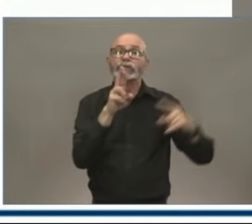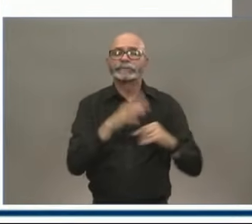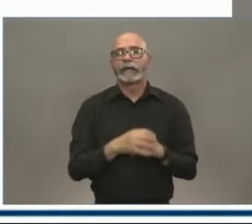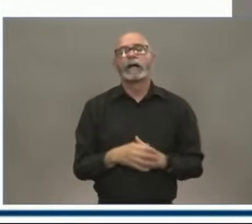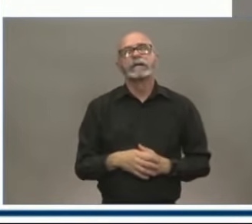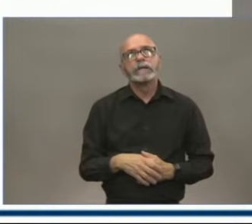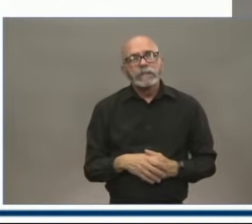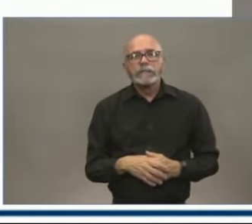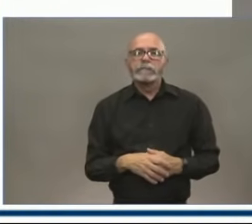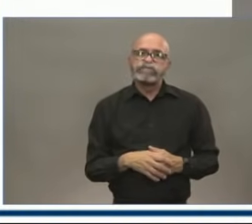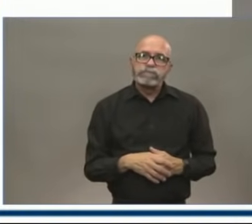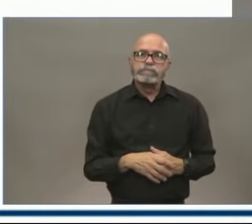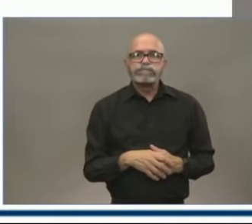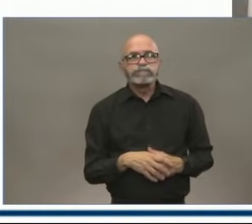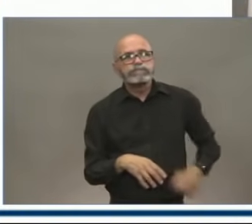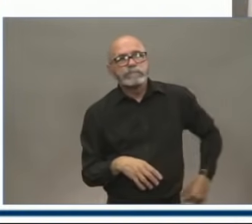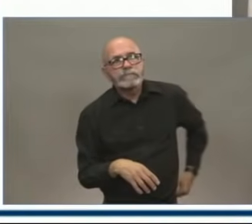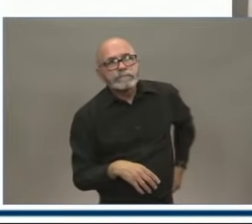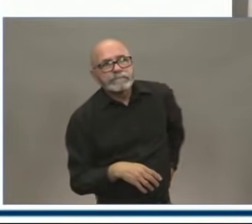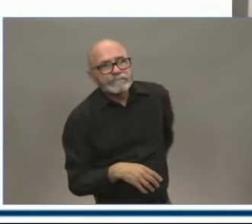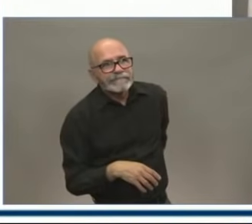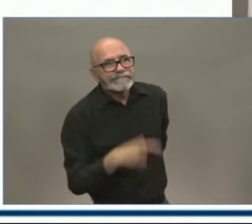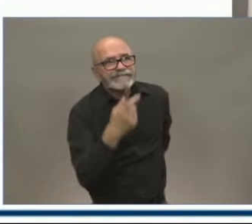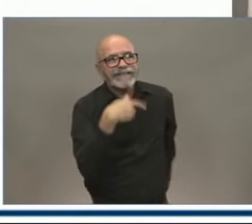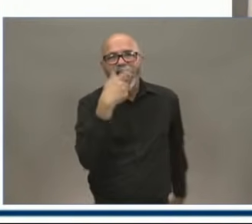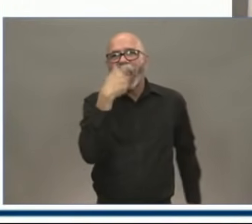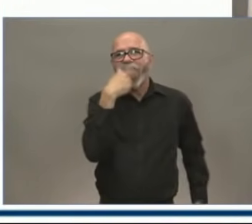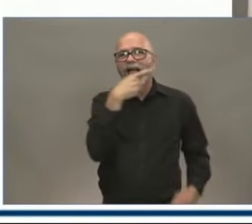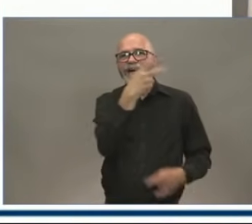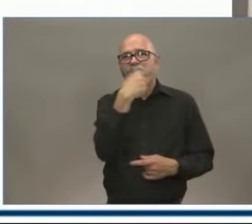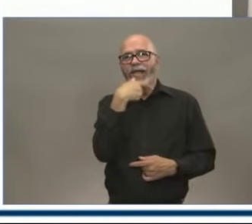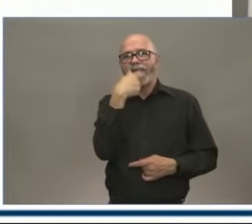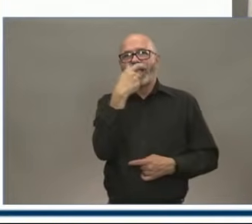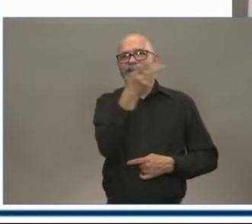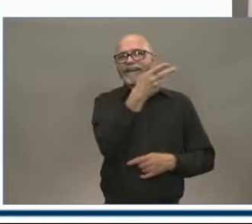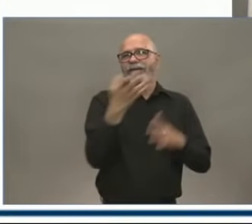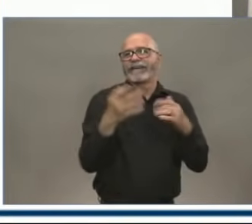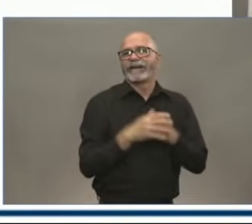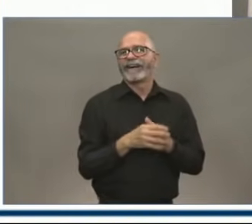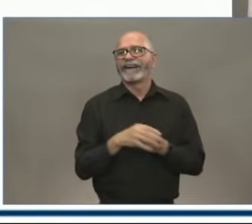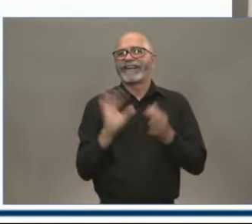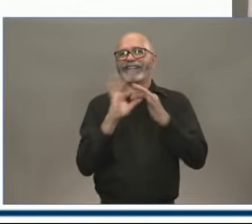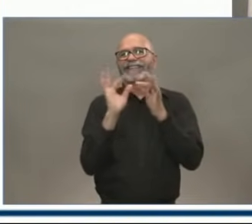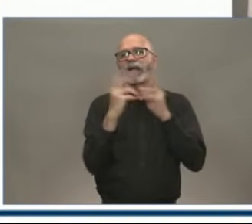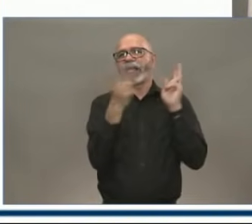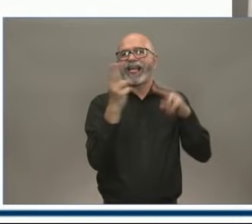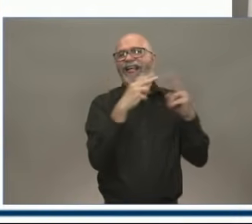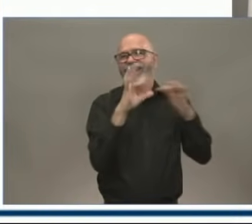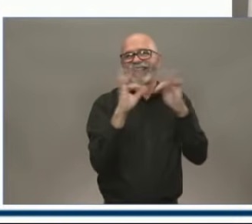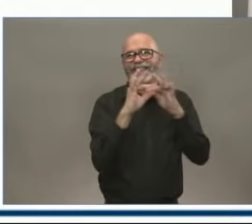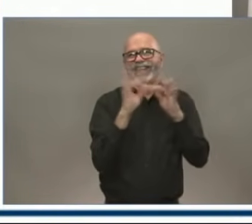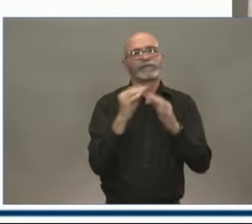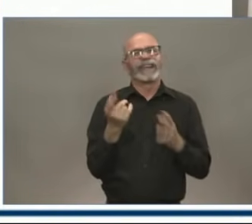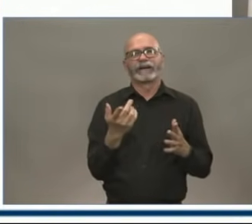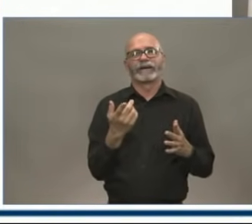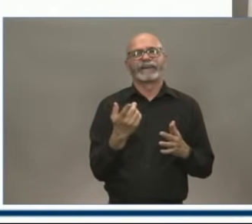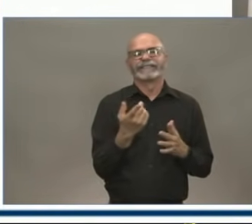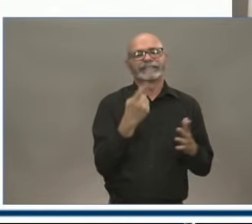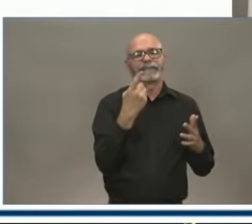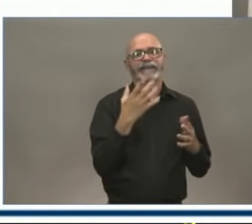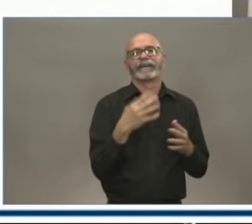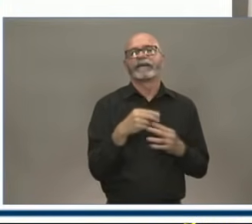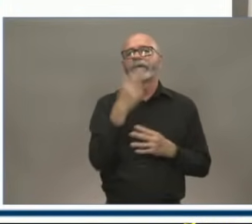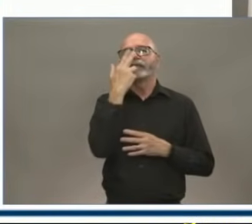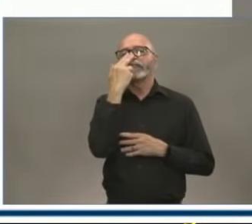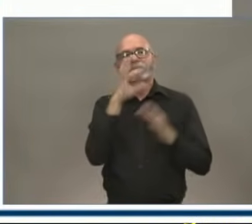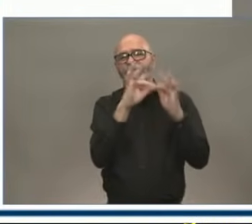as I started. He wanted to write a bad story, so he wanted to blame me. You can now go ahead. I mean, this is a challenging one. If you